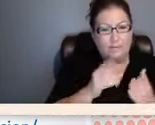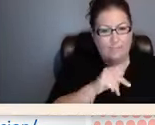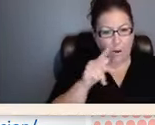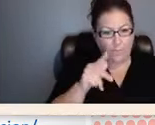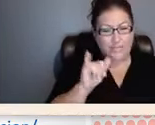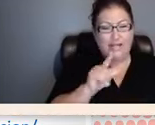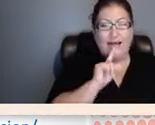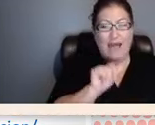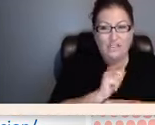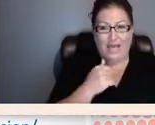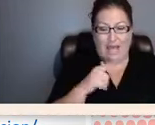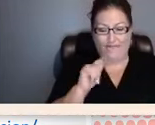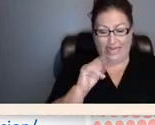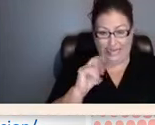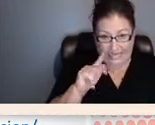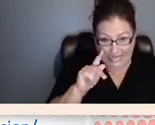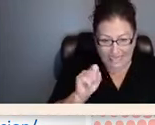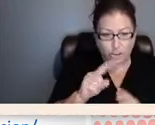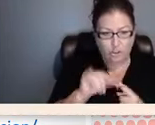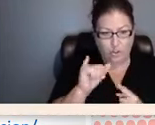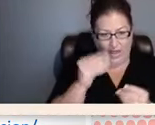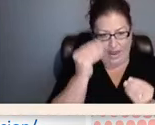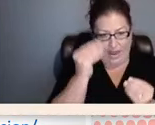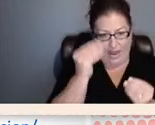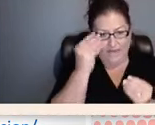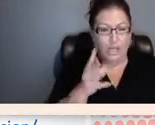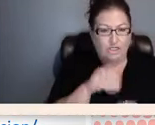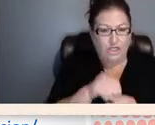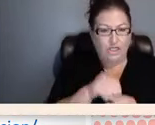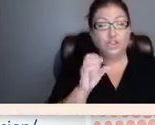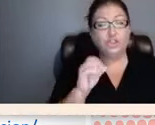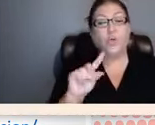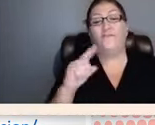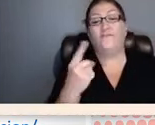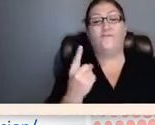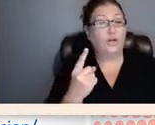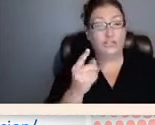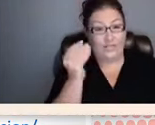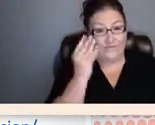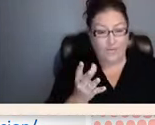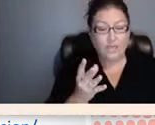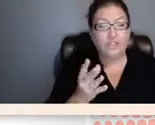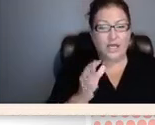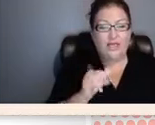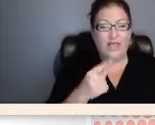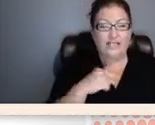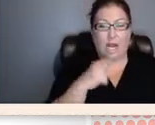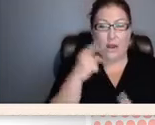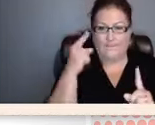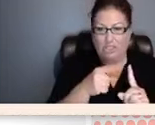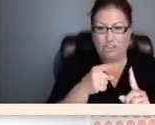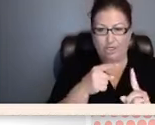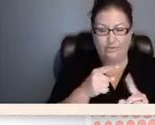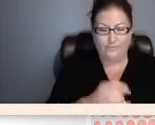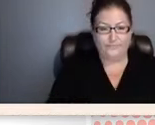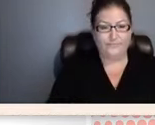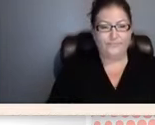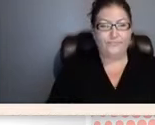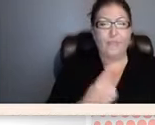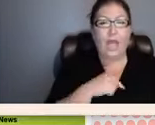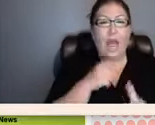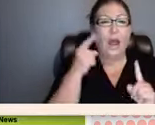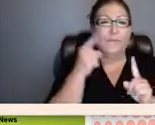links to the information in them. So the first piece of information is our mission. And our mission is